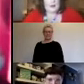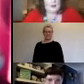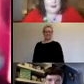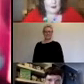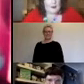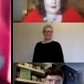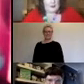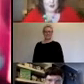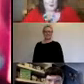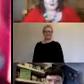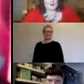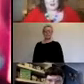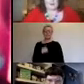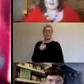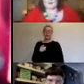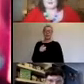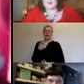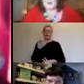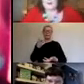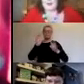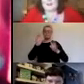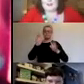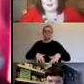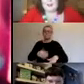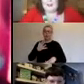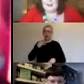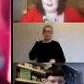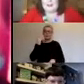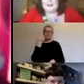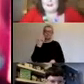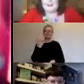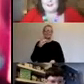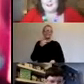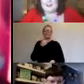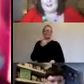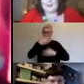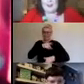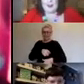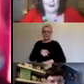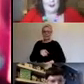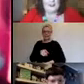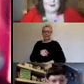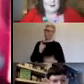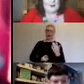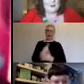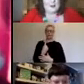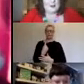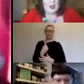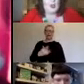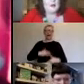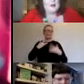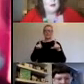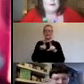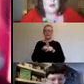You can tell that I wrote this last night. What just happened? I feel like we've blinked and the year has gone, hasn't it? But it's also been very